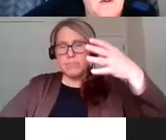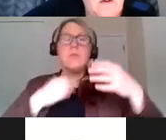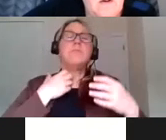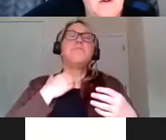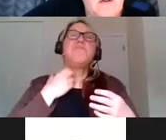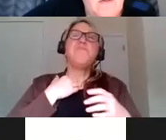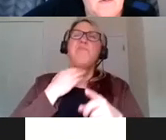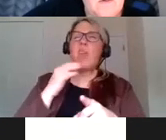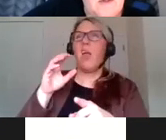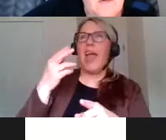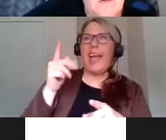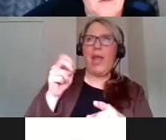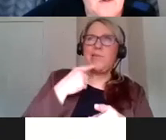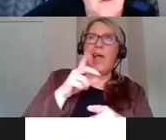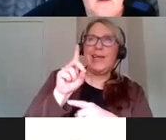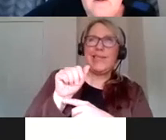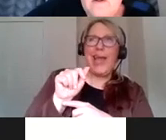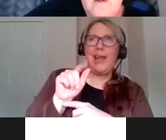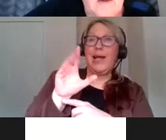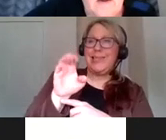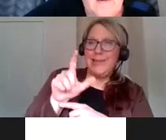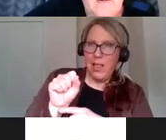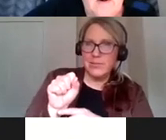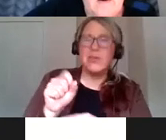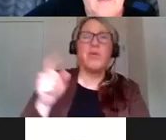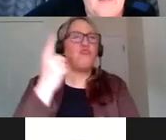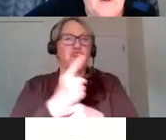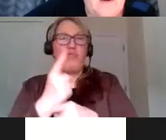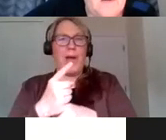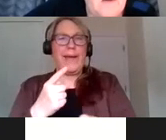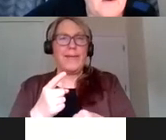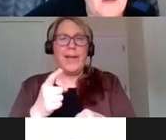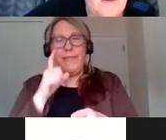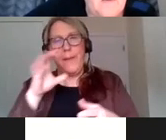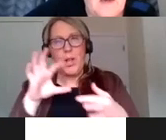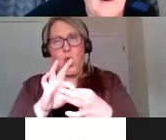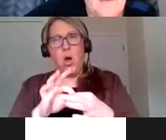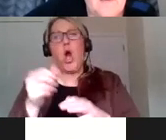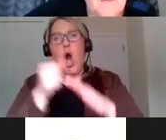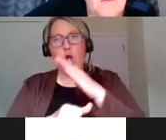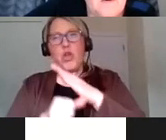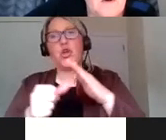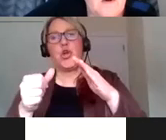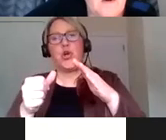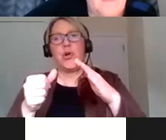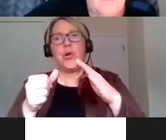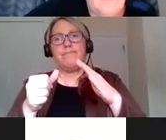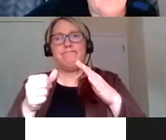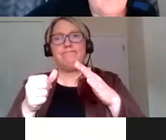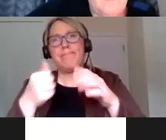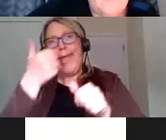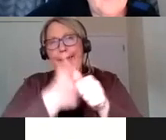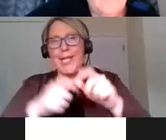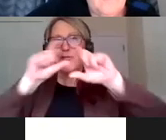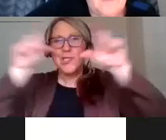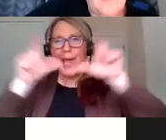data cells. And those are the cells that belong under each of those headers. So it's